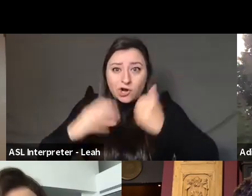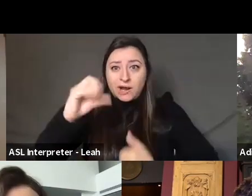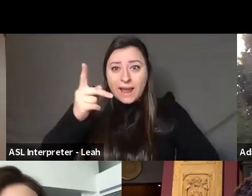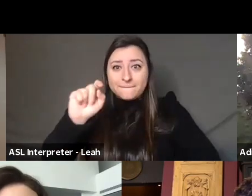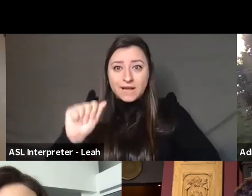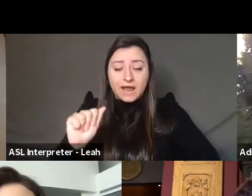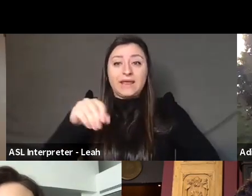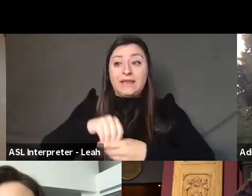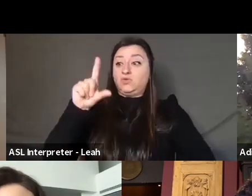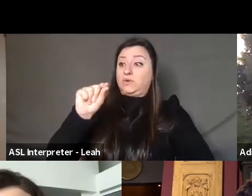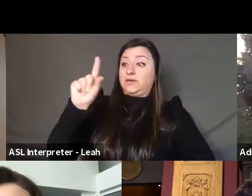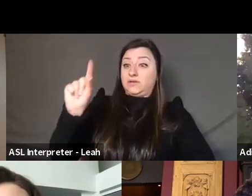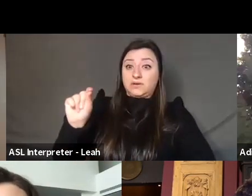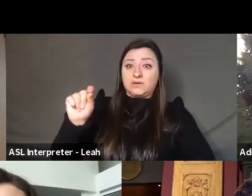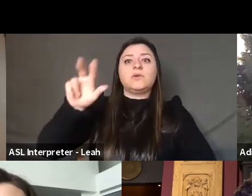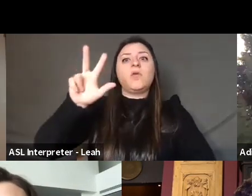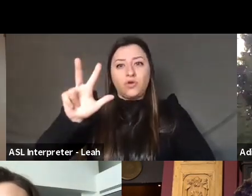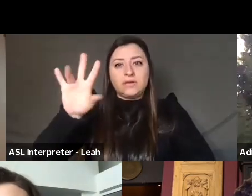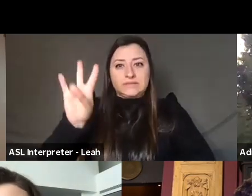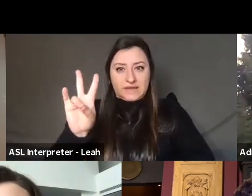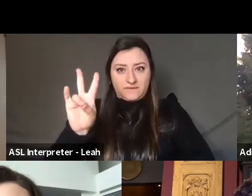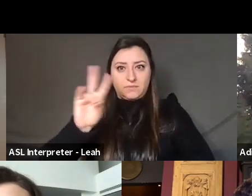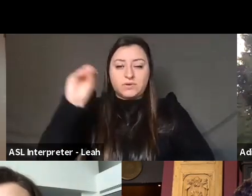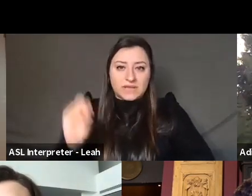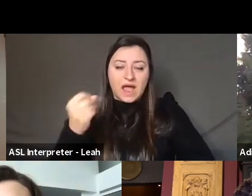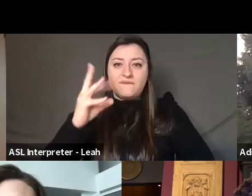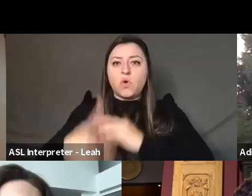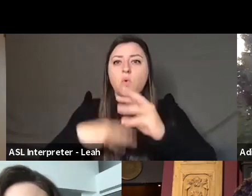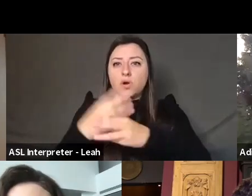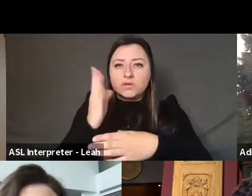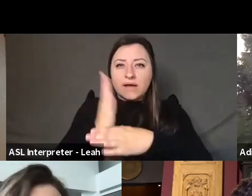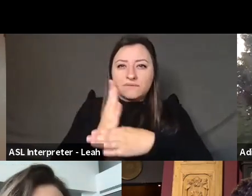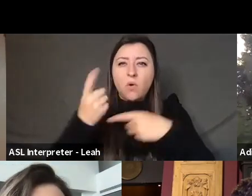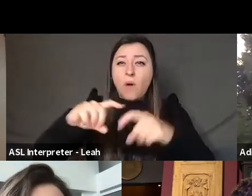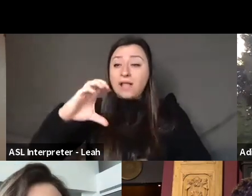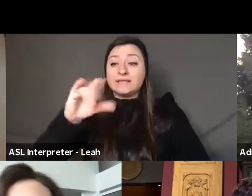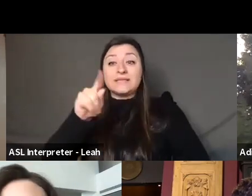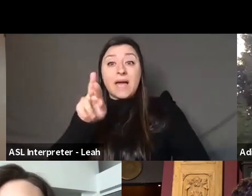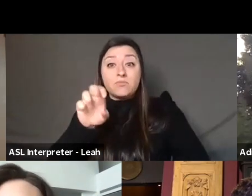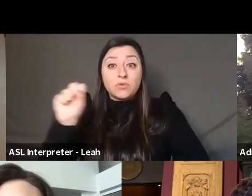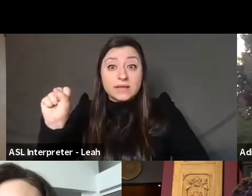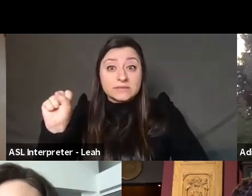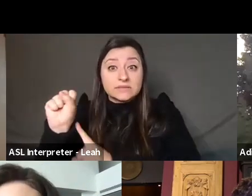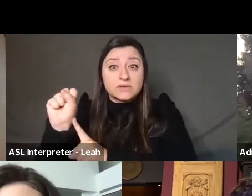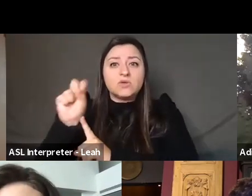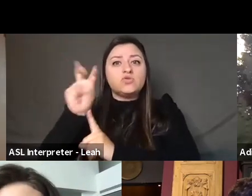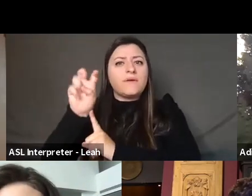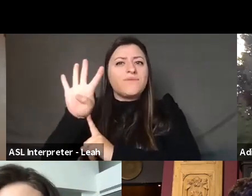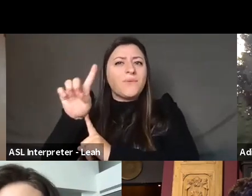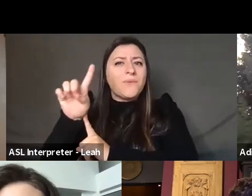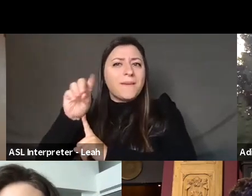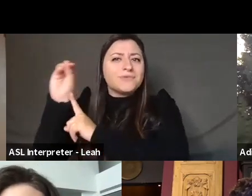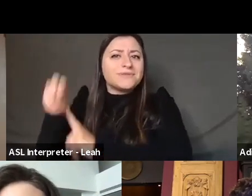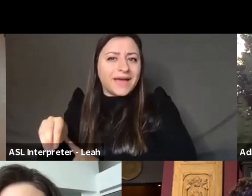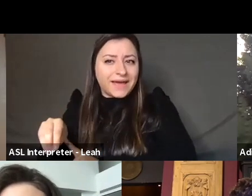in 2020 was 37% of the world's average, while Cyprus was at 241% of the